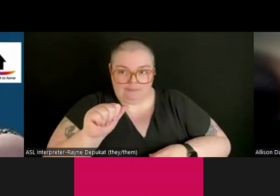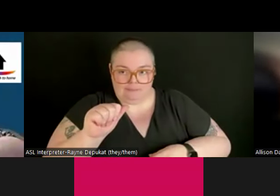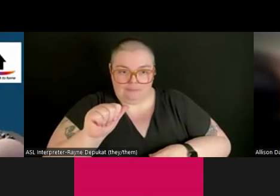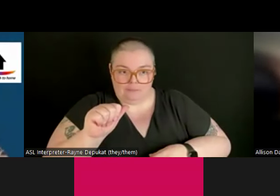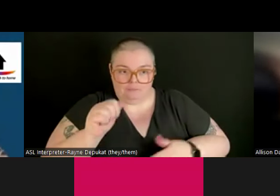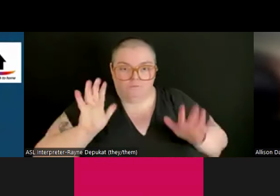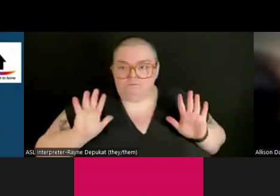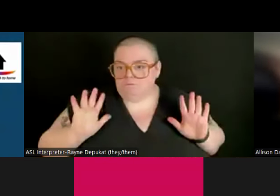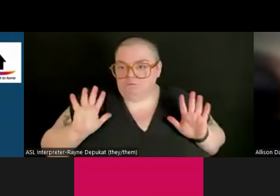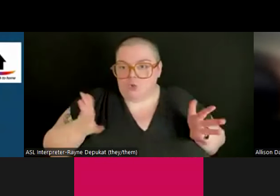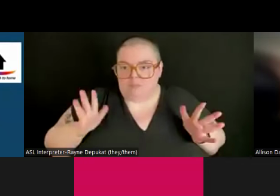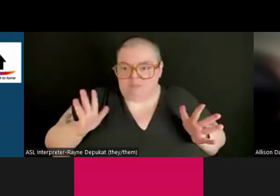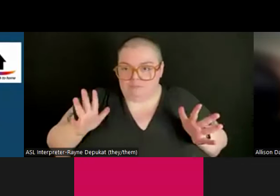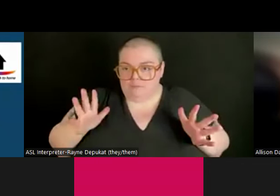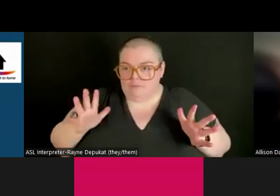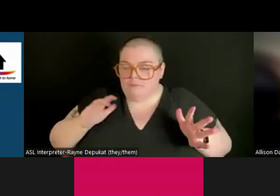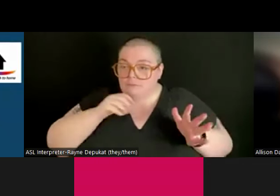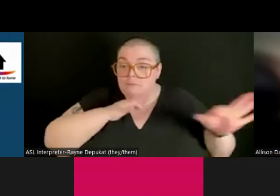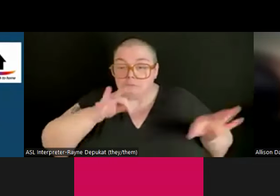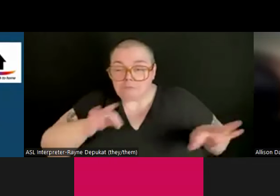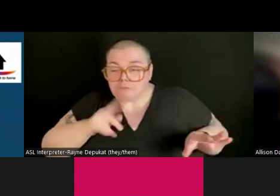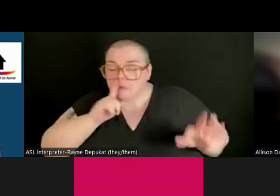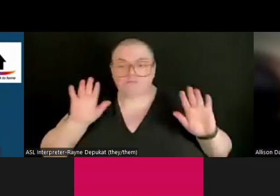Leave it at that.